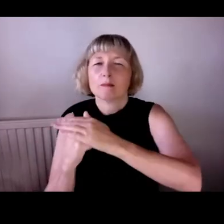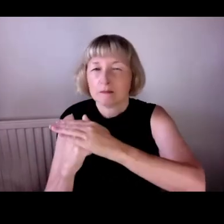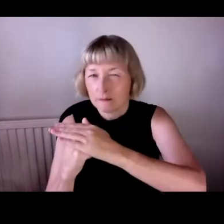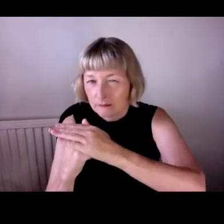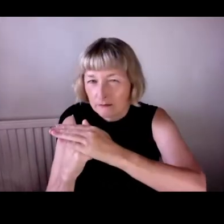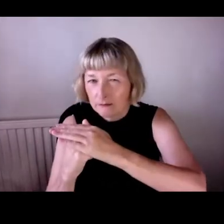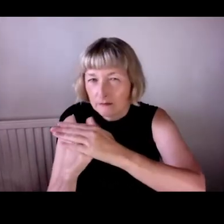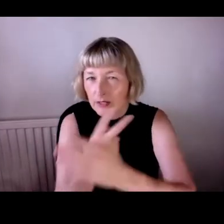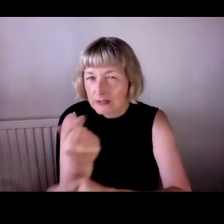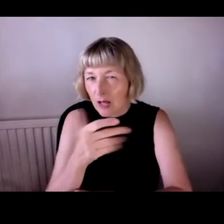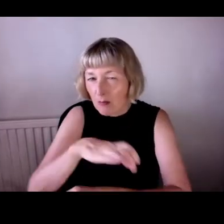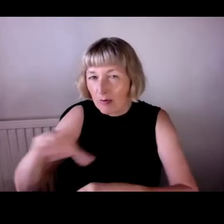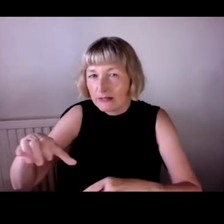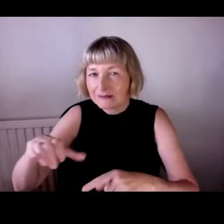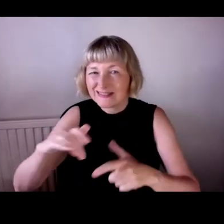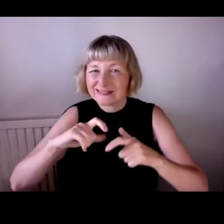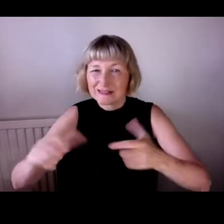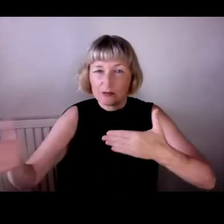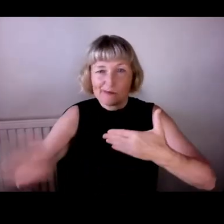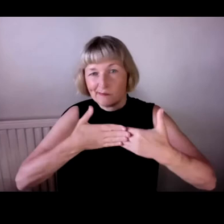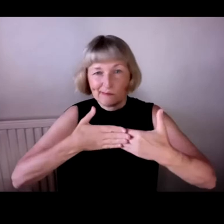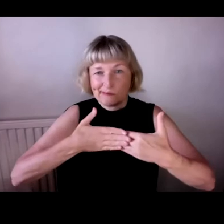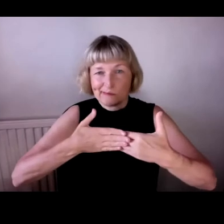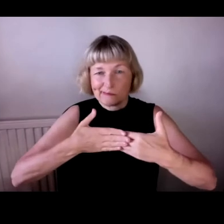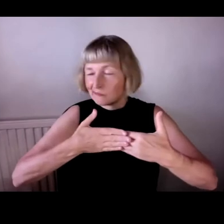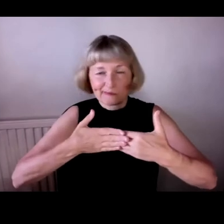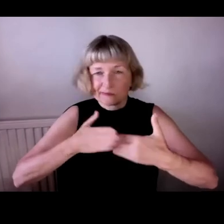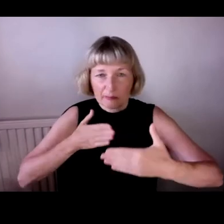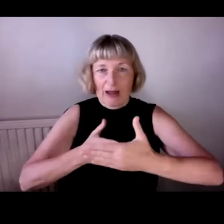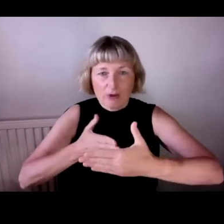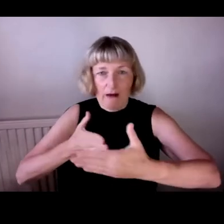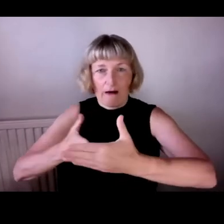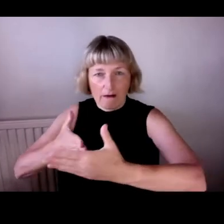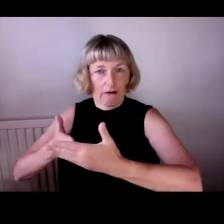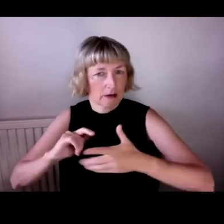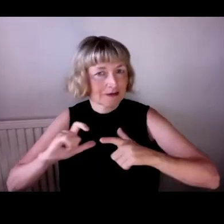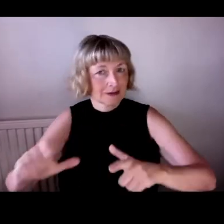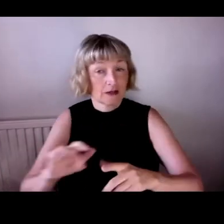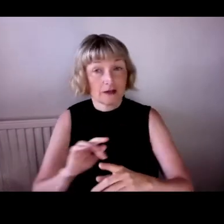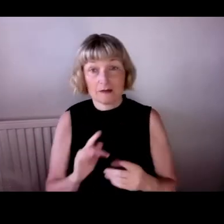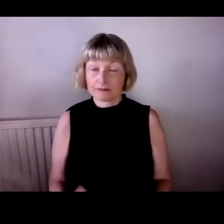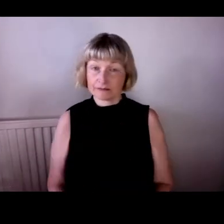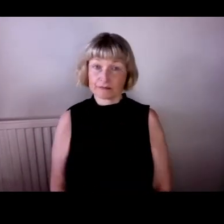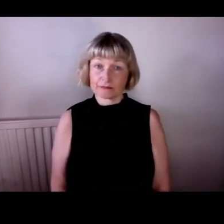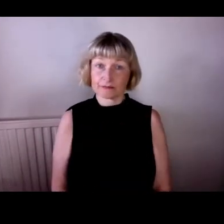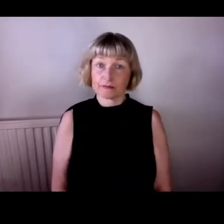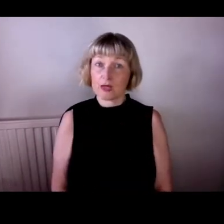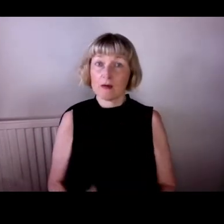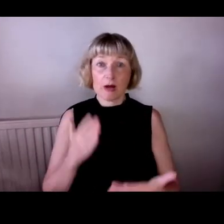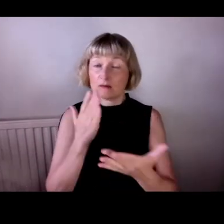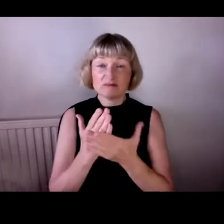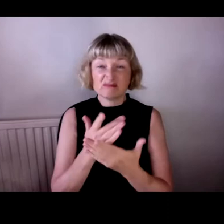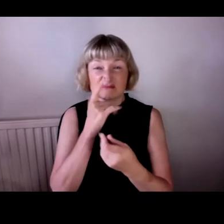still hitting at the closed doors, unfortunately. But anywhere, really, you will be able to find